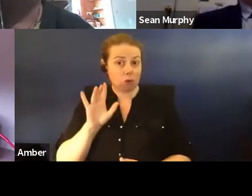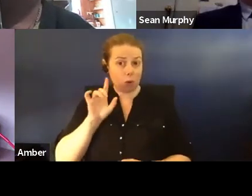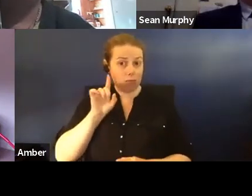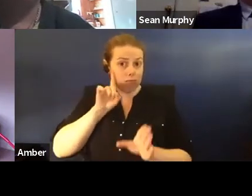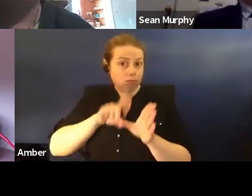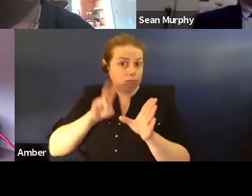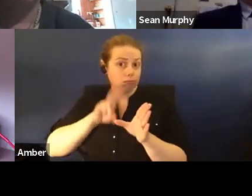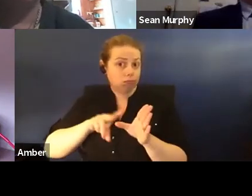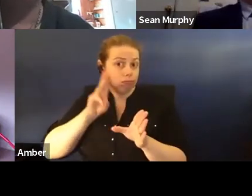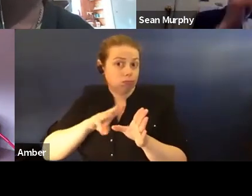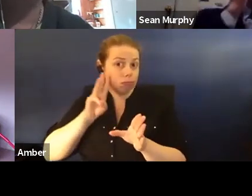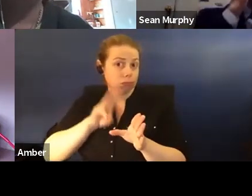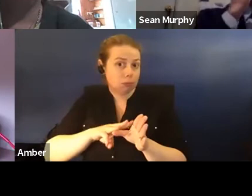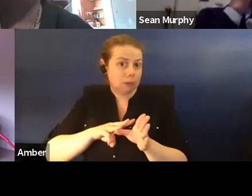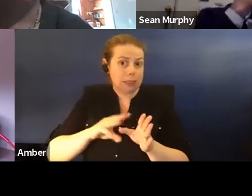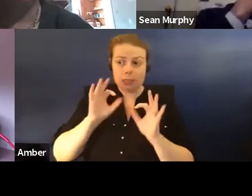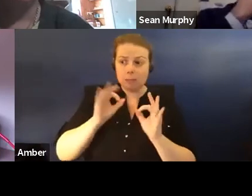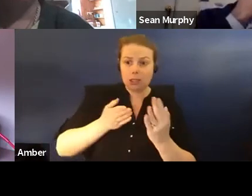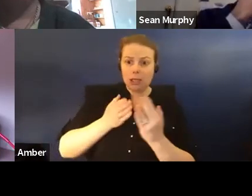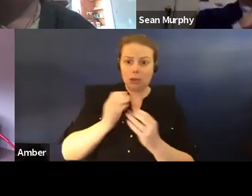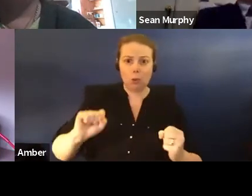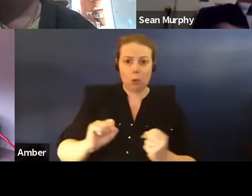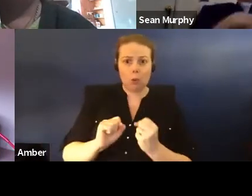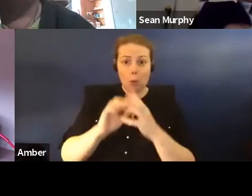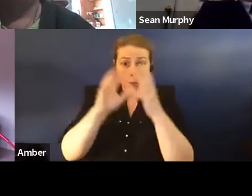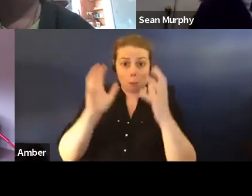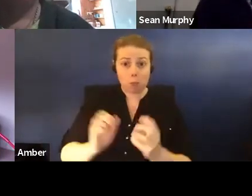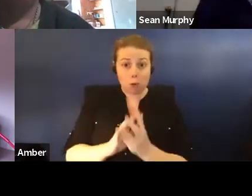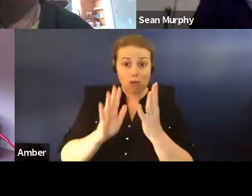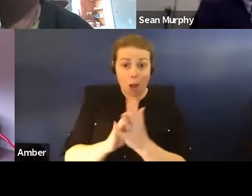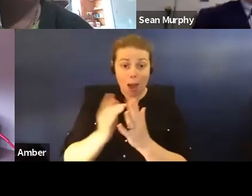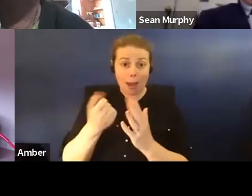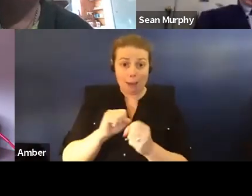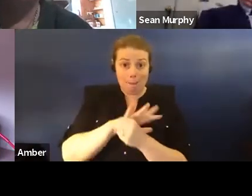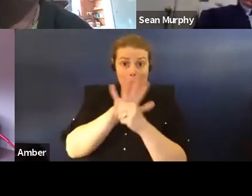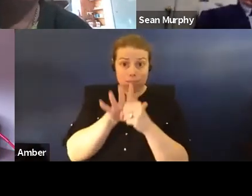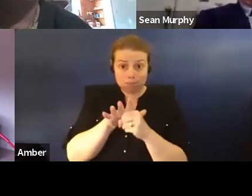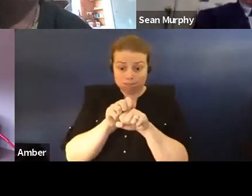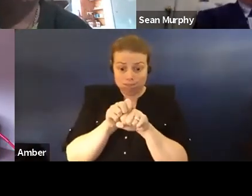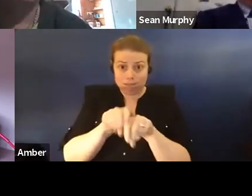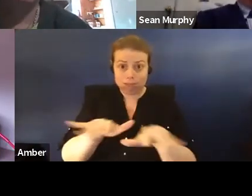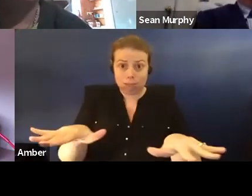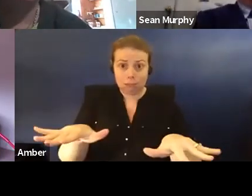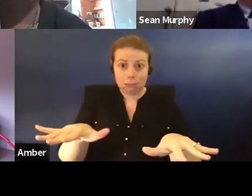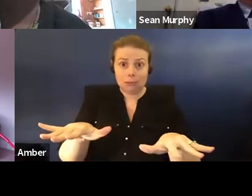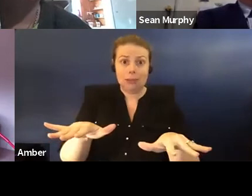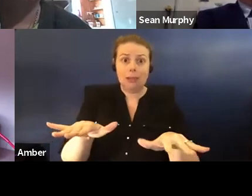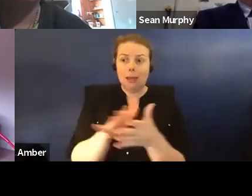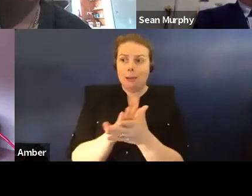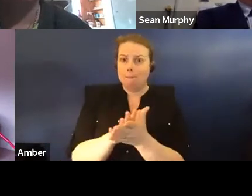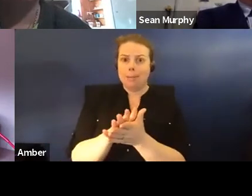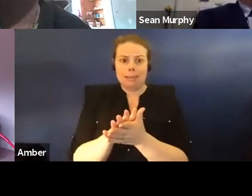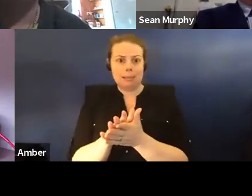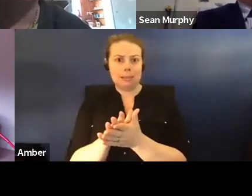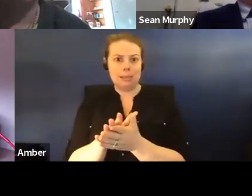as you know, bushfires and pandemic have kind of really sped up some of the